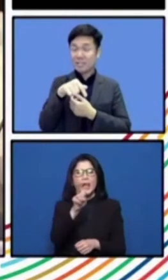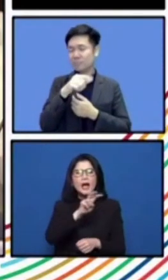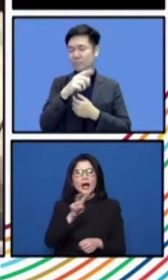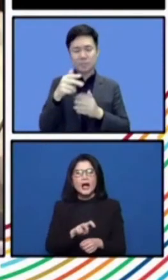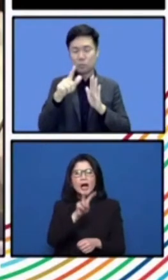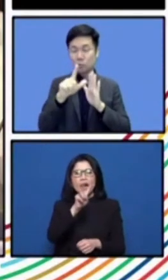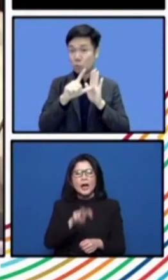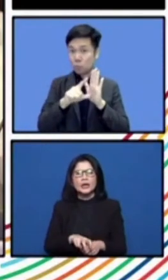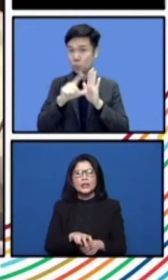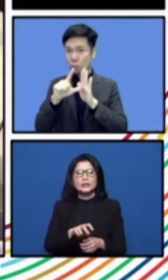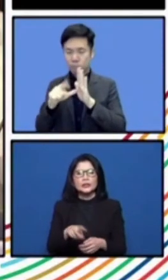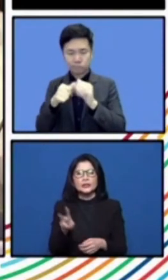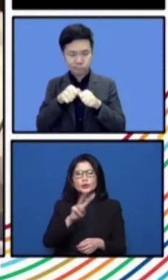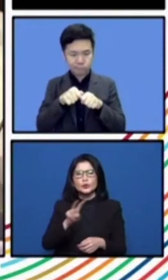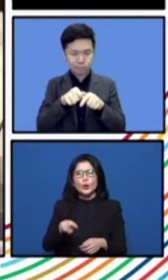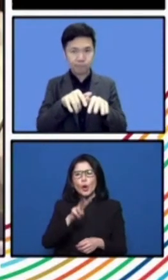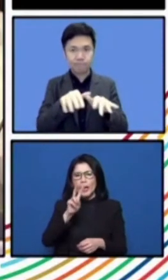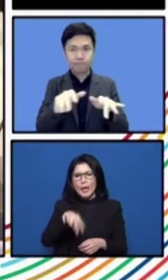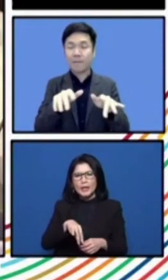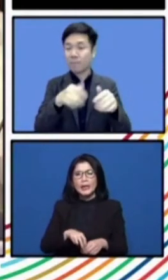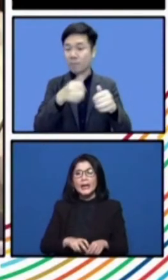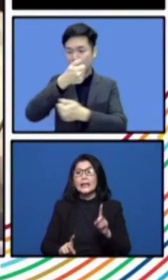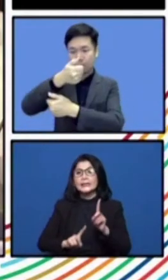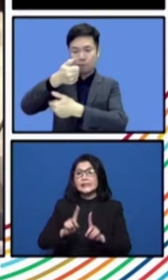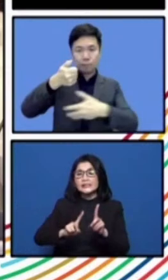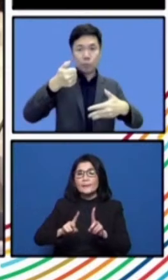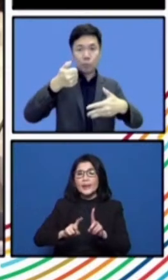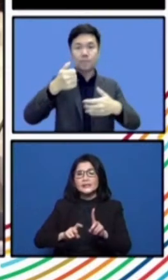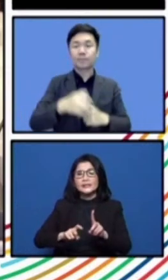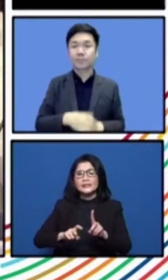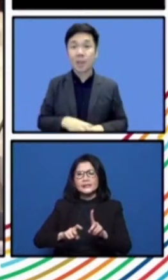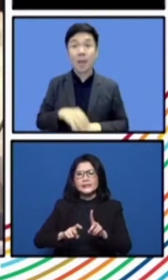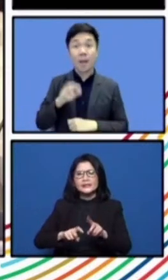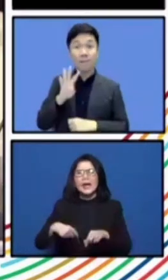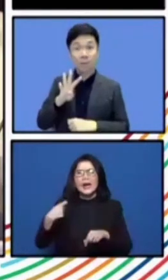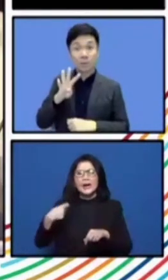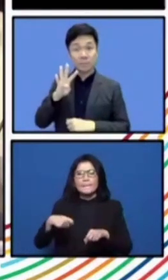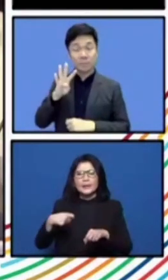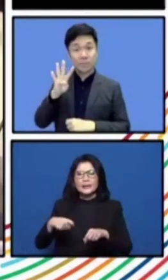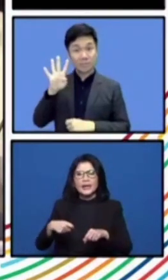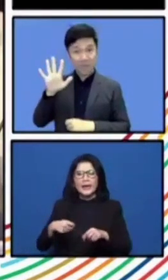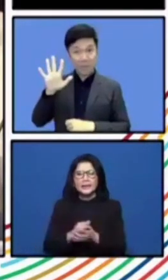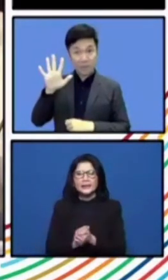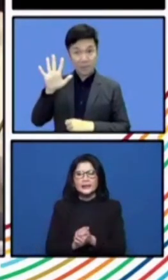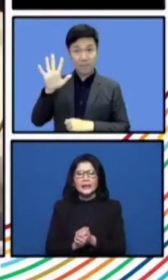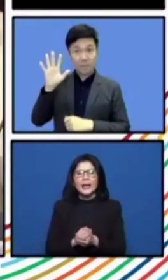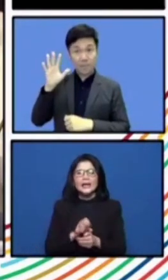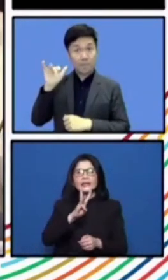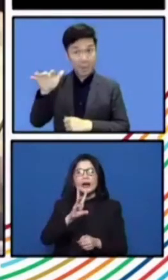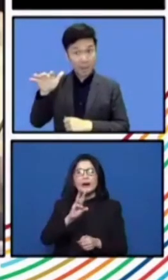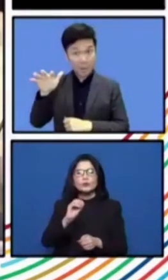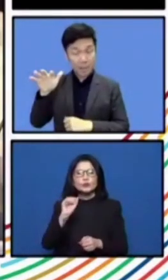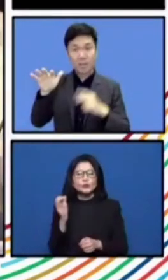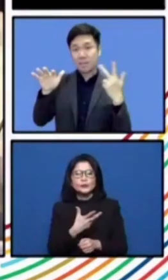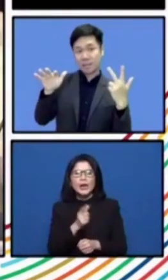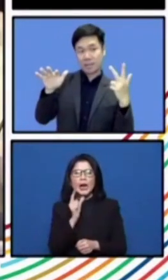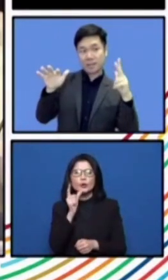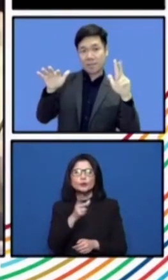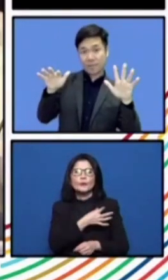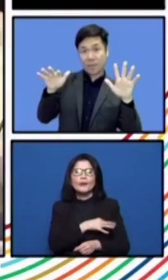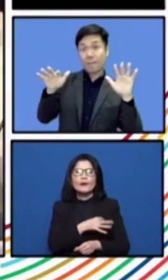of the 45 million 30 million of this amount was for the development of water supply and sanitation